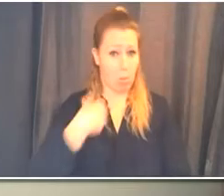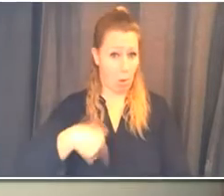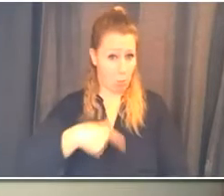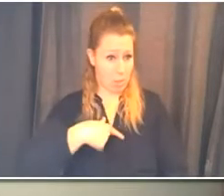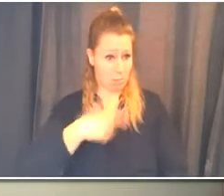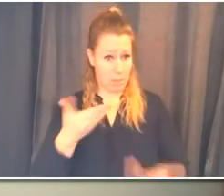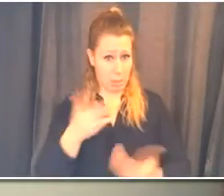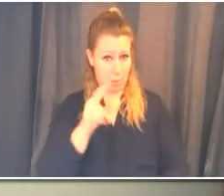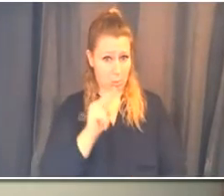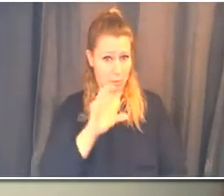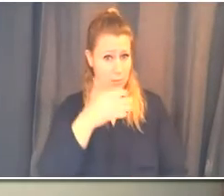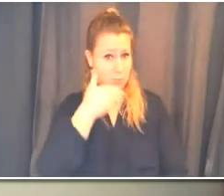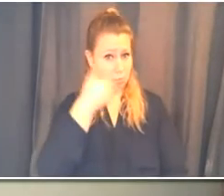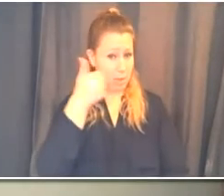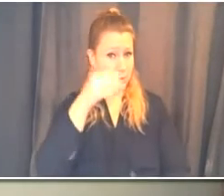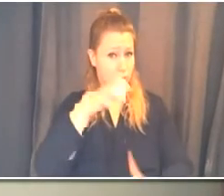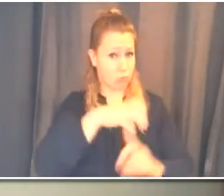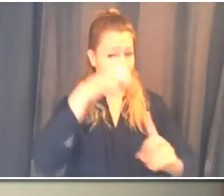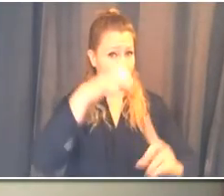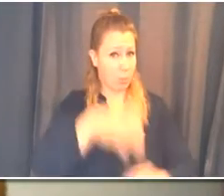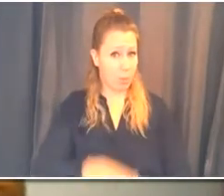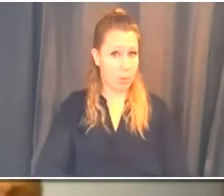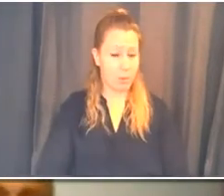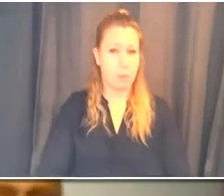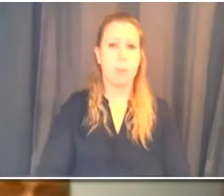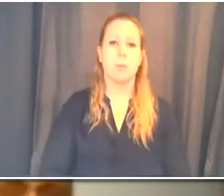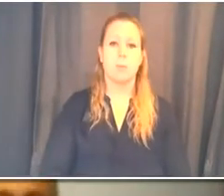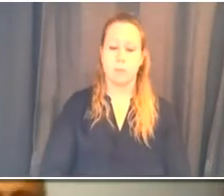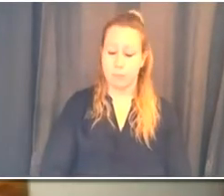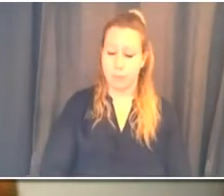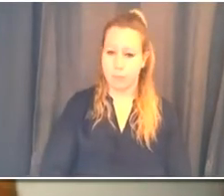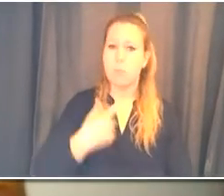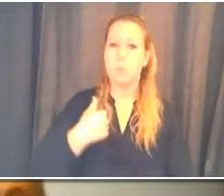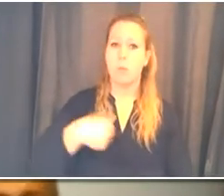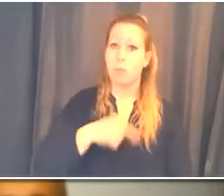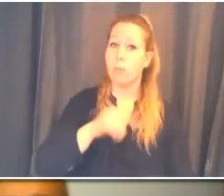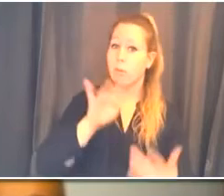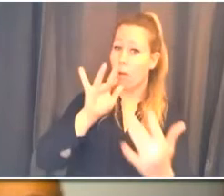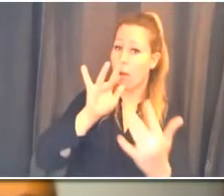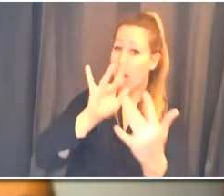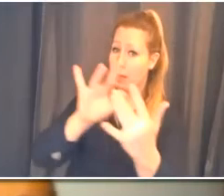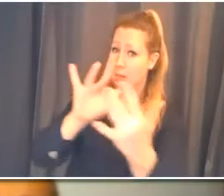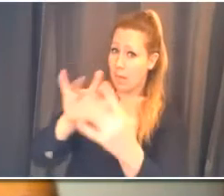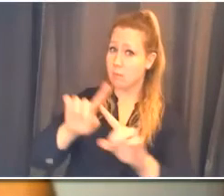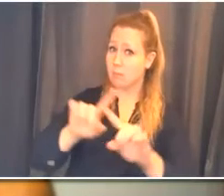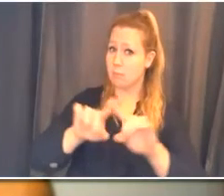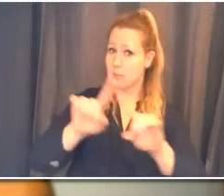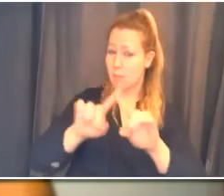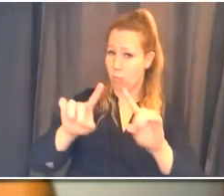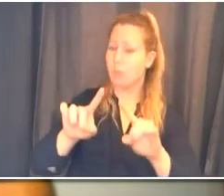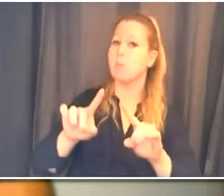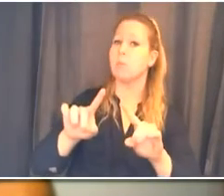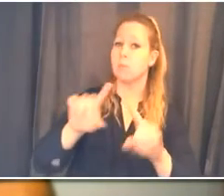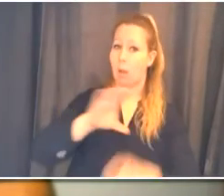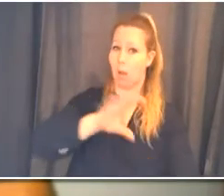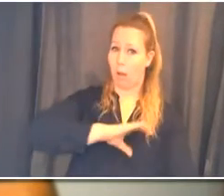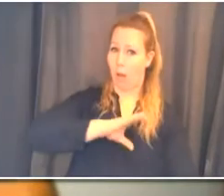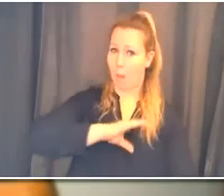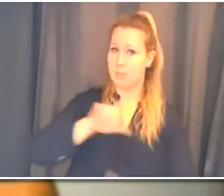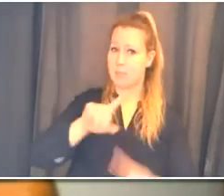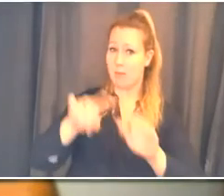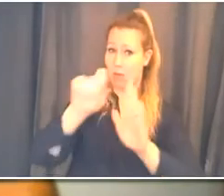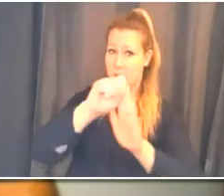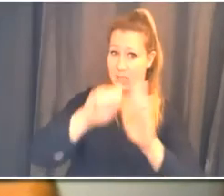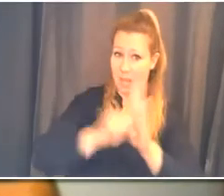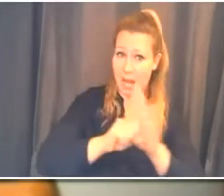with most of them the same practices because they have been you know proven over and over again to work um so we also